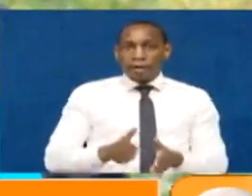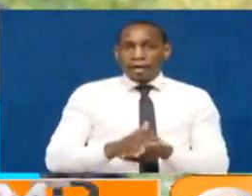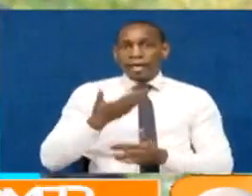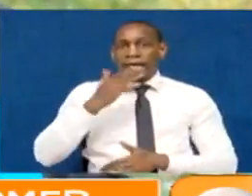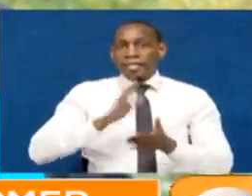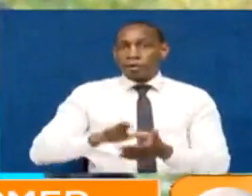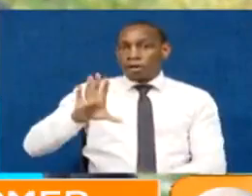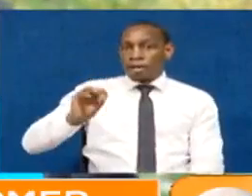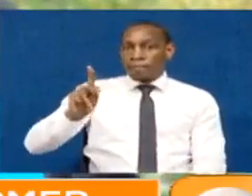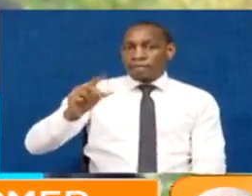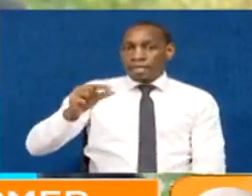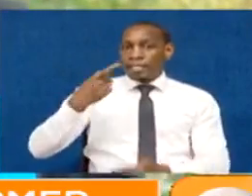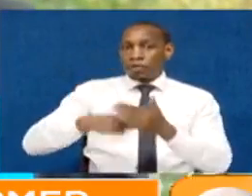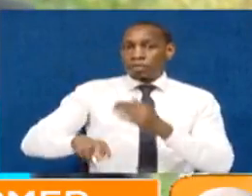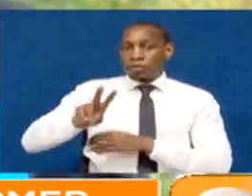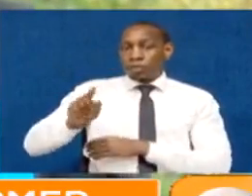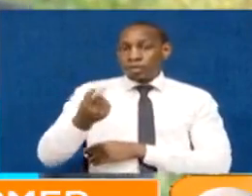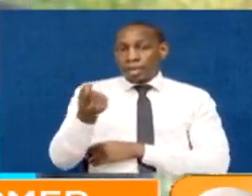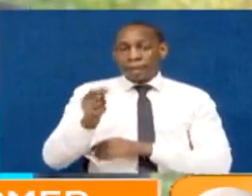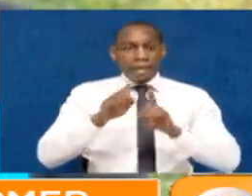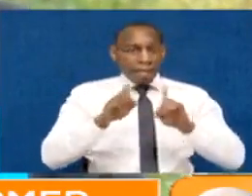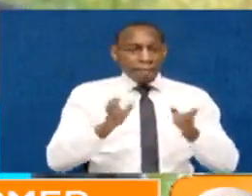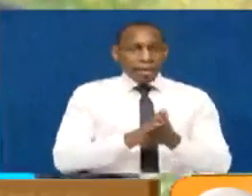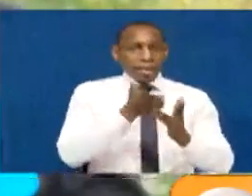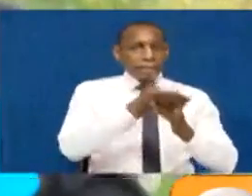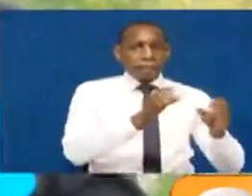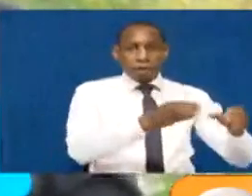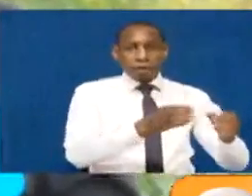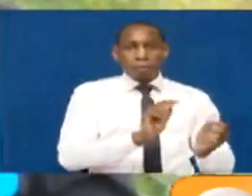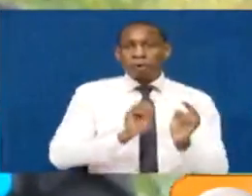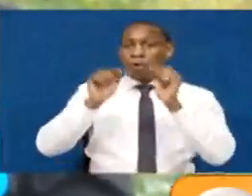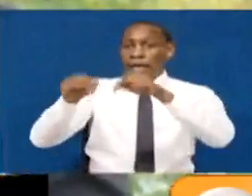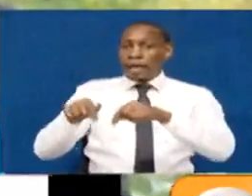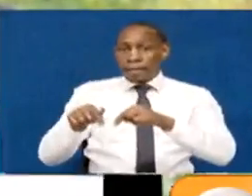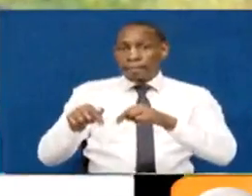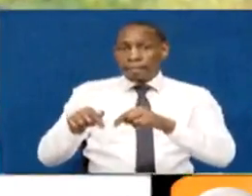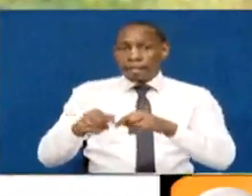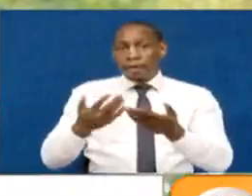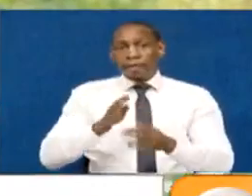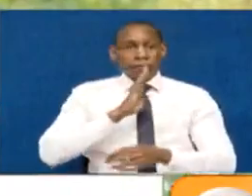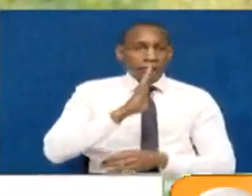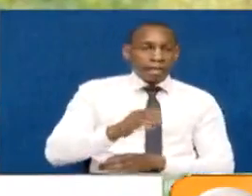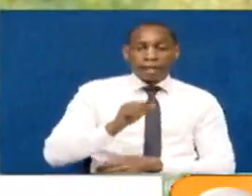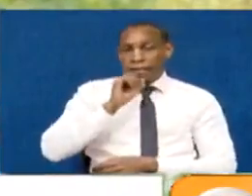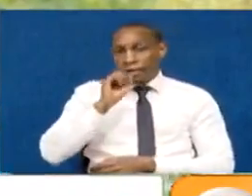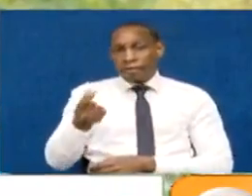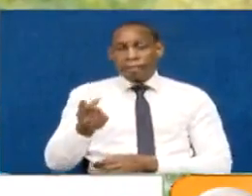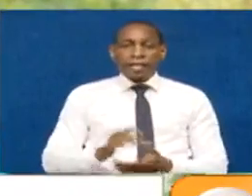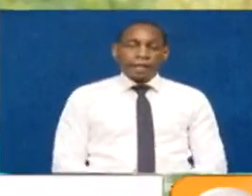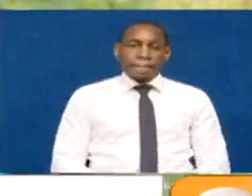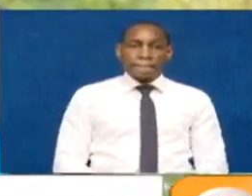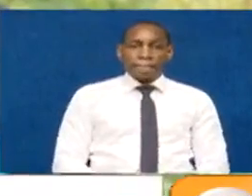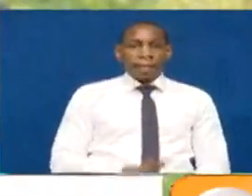kilo 50 ninunuliwa na 2000. Lakini hawa mabrokers wanakuja mara nyingine 400, 500, hivyo